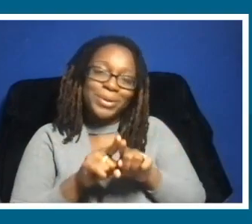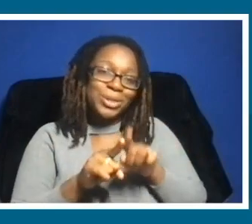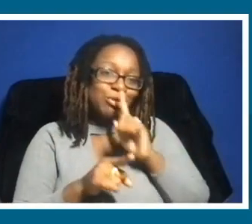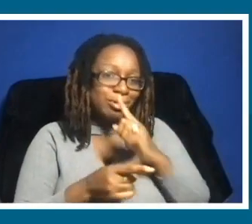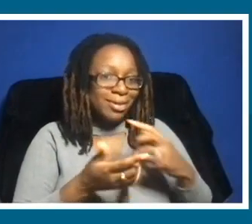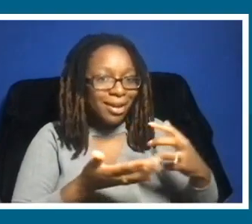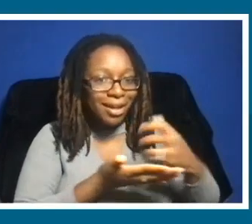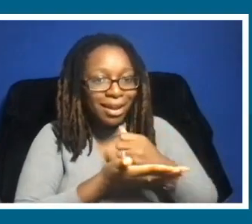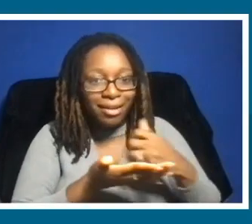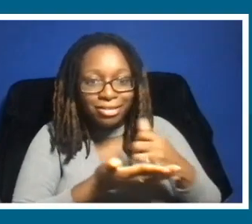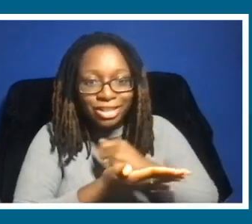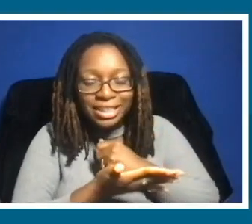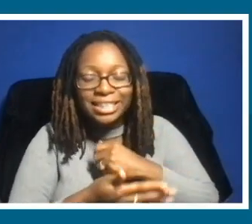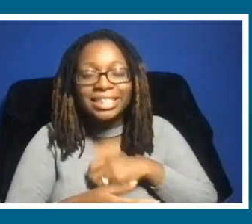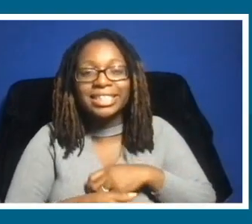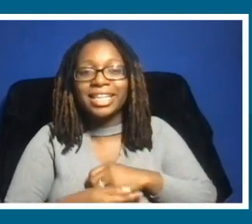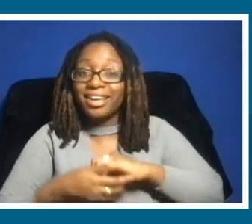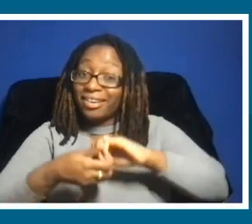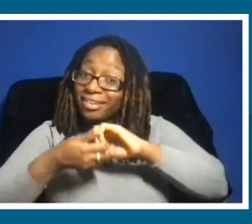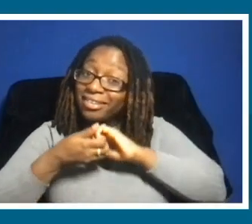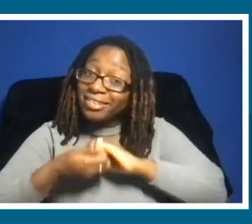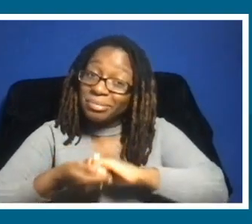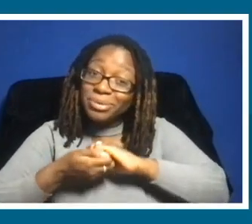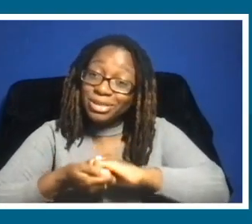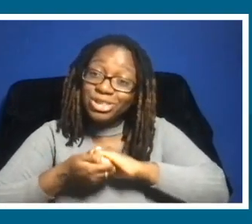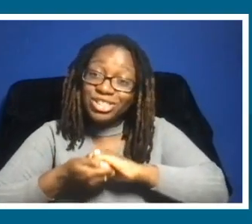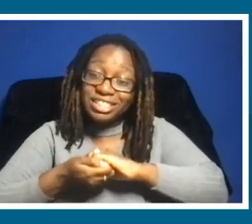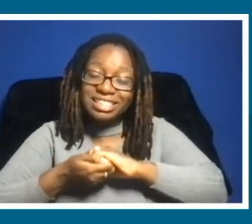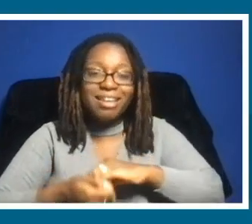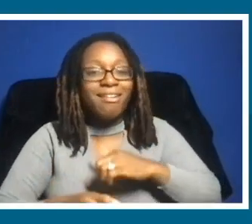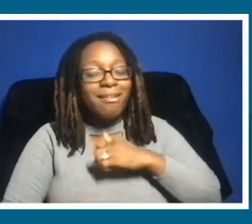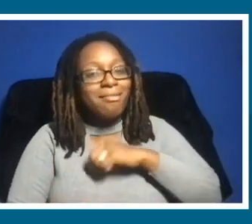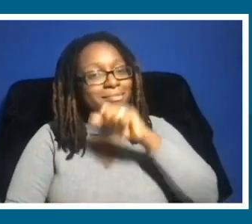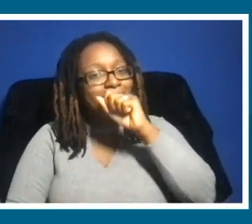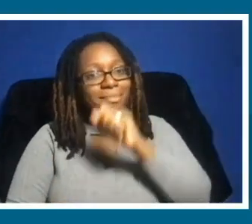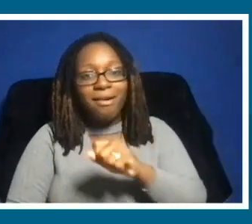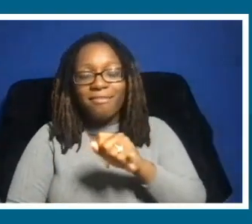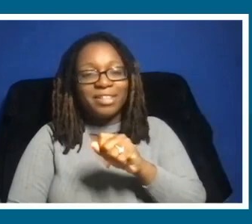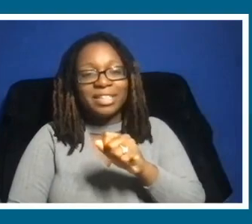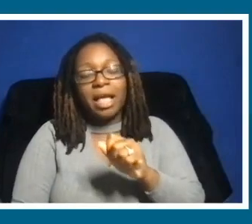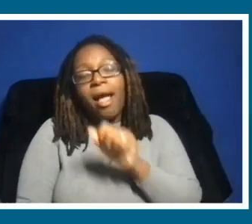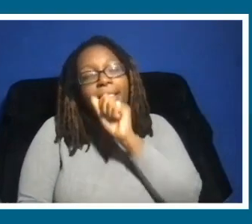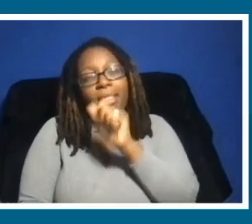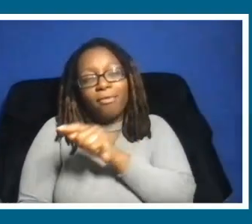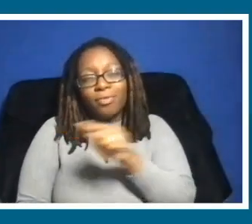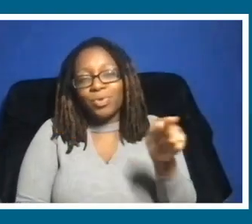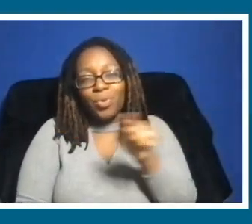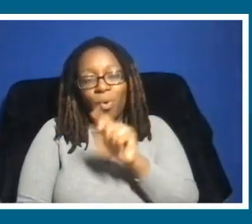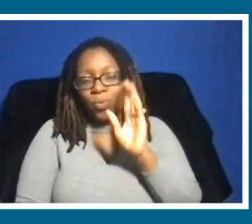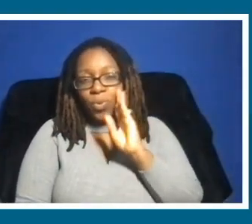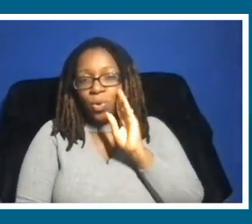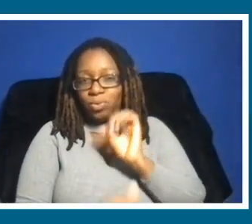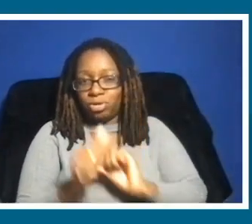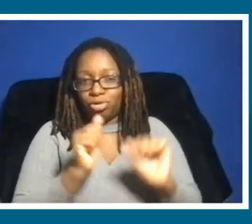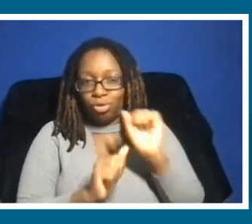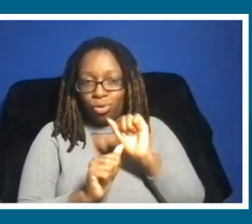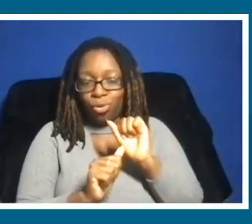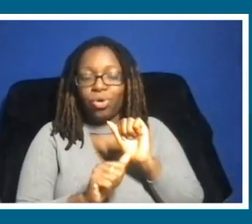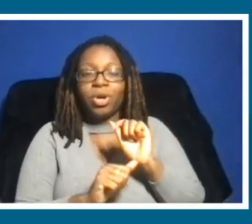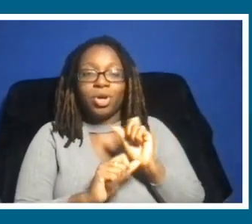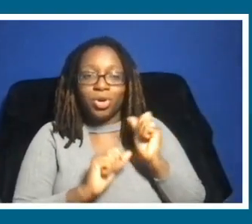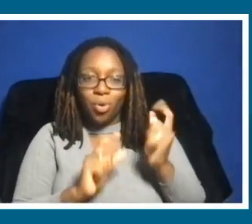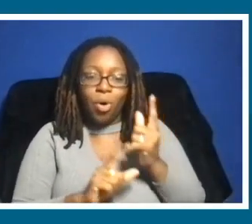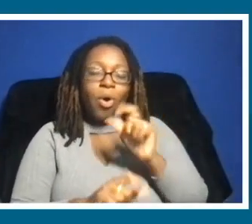and through the collaboration. And, I love that. I love that all of you know each other, and I love that all of you work together